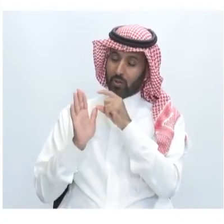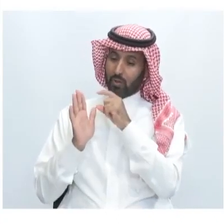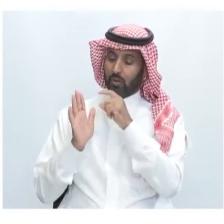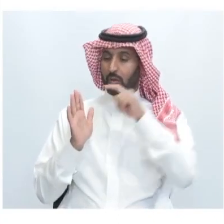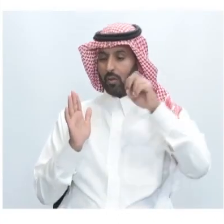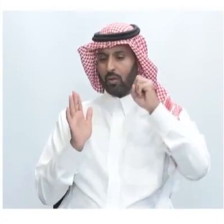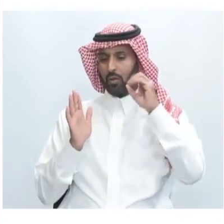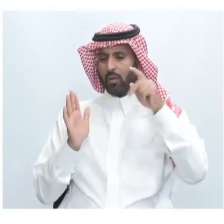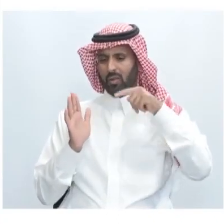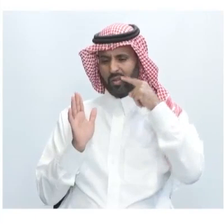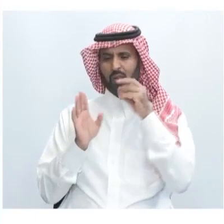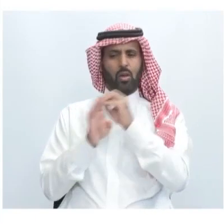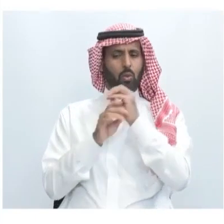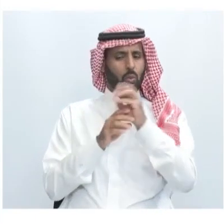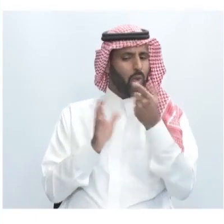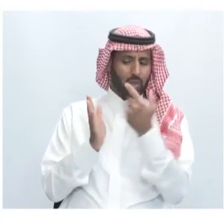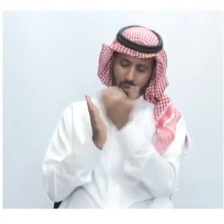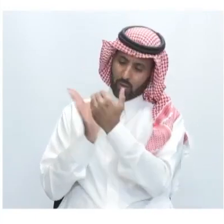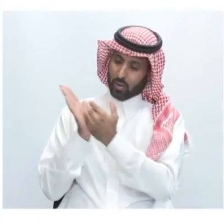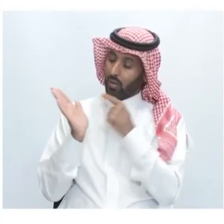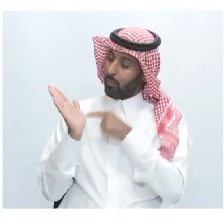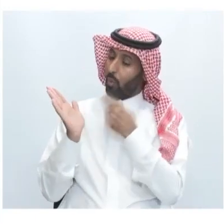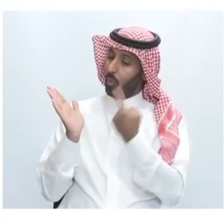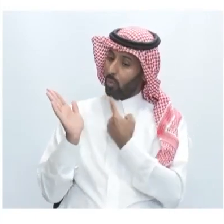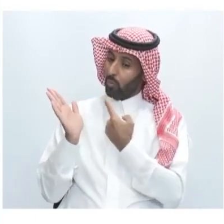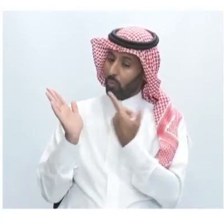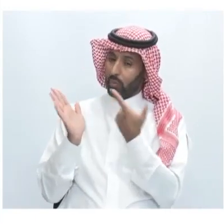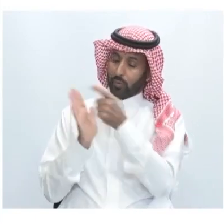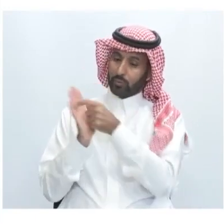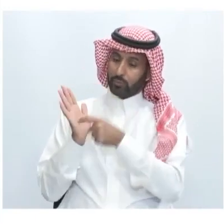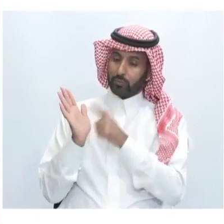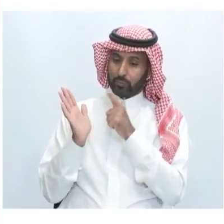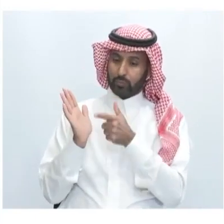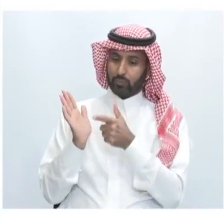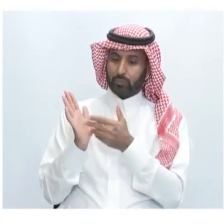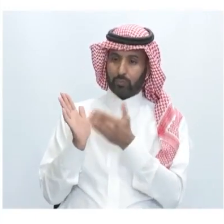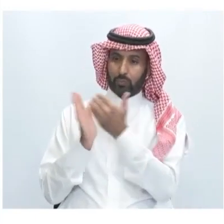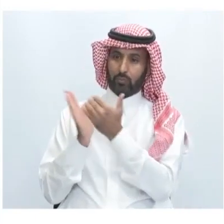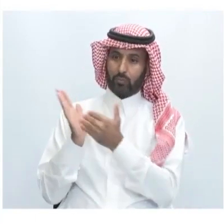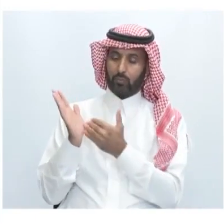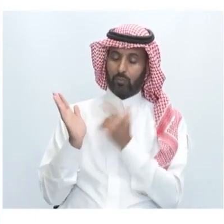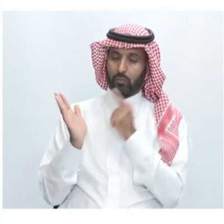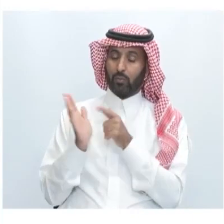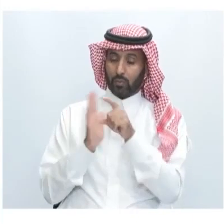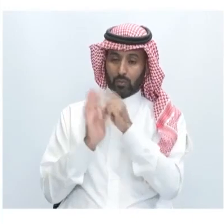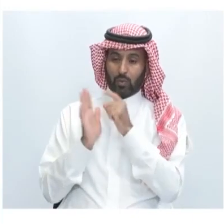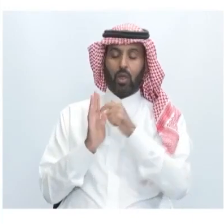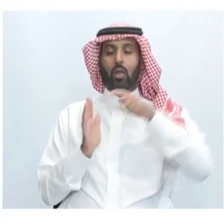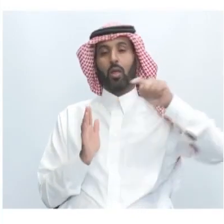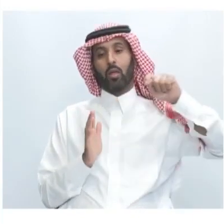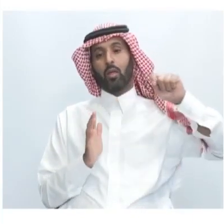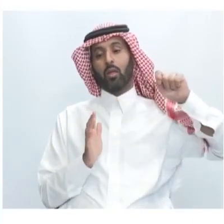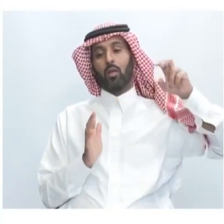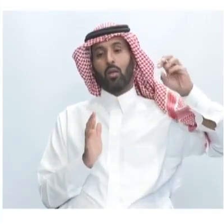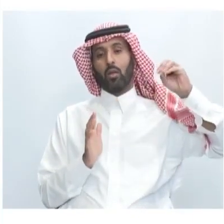that states clearly what the essay is about. So the introduction should include a sentence, we call it the topic sentence, that